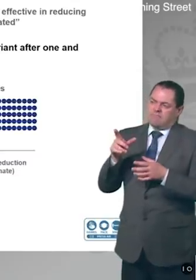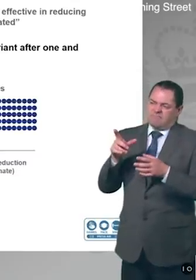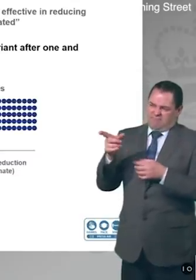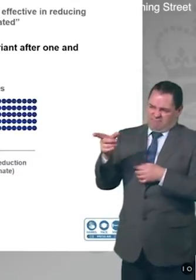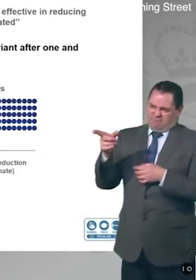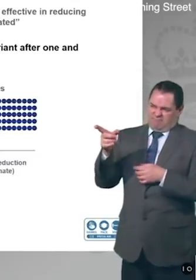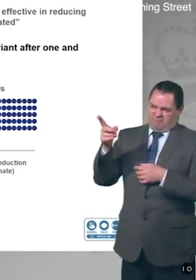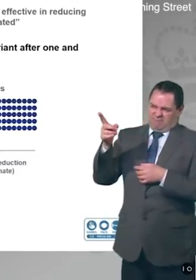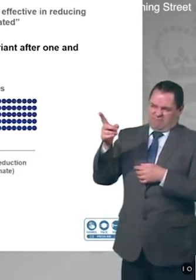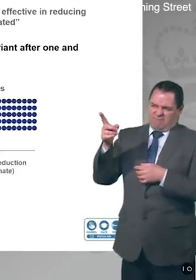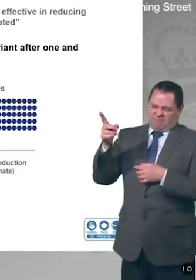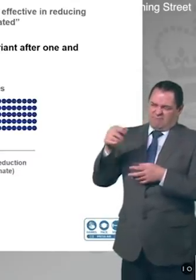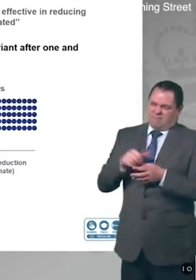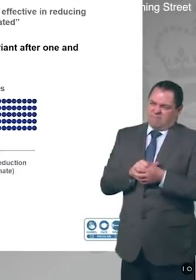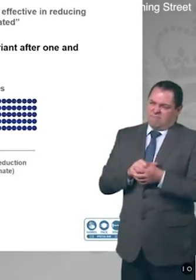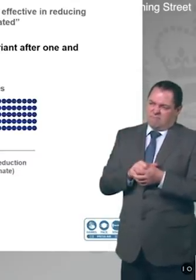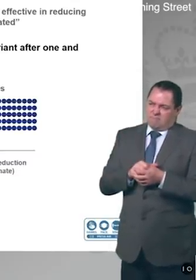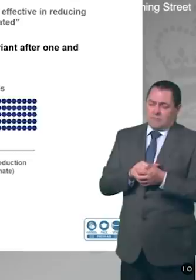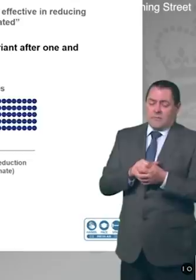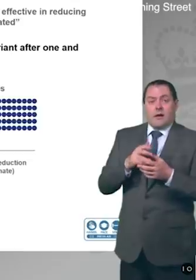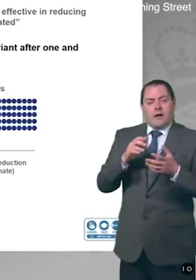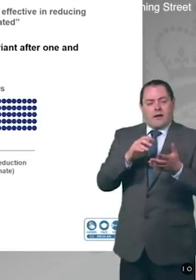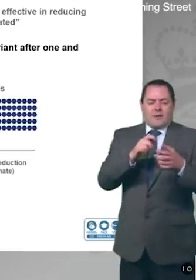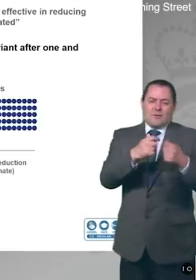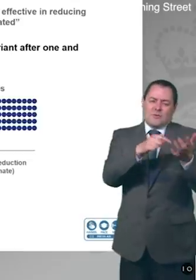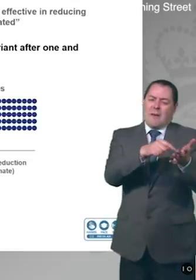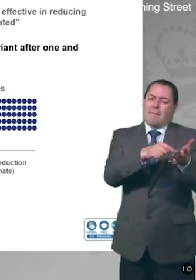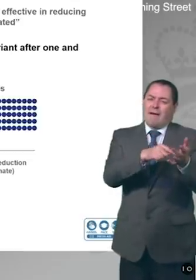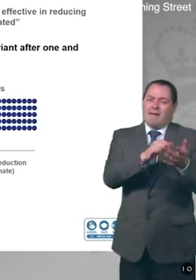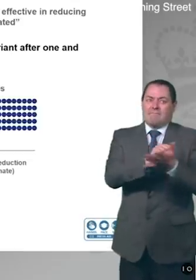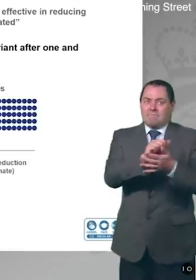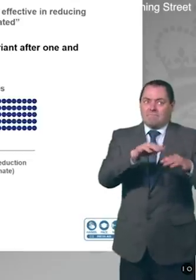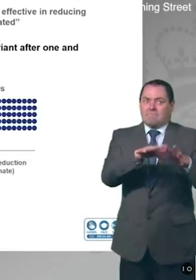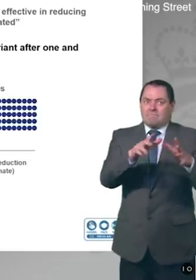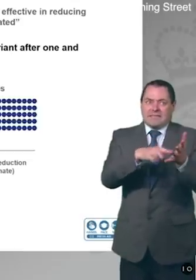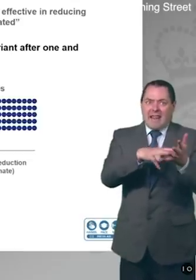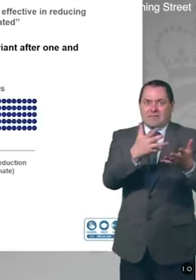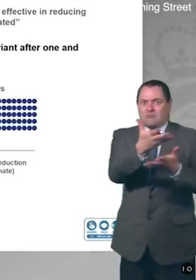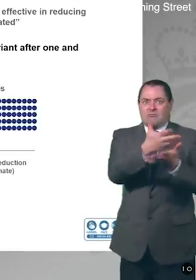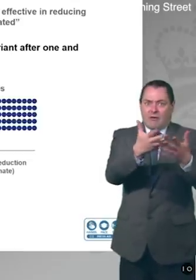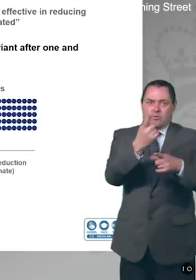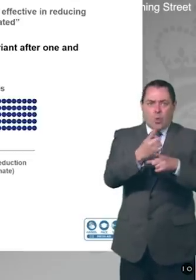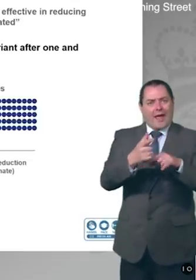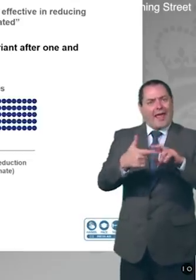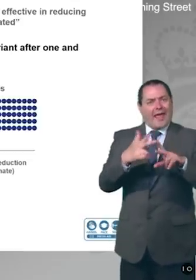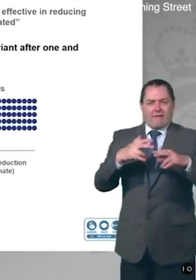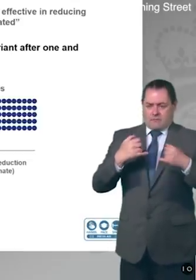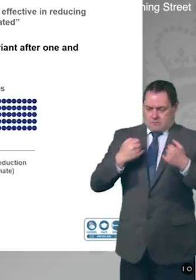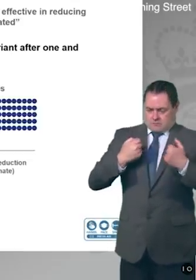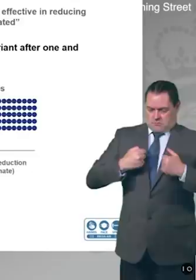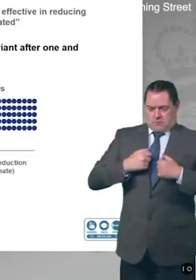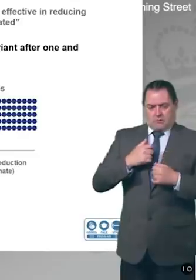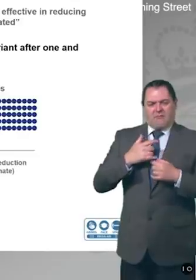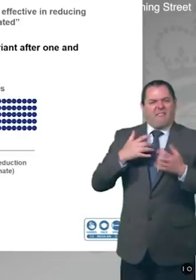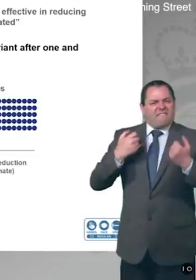been talked about in the press, for people who've got symptomatic disease or could get symptomatic disease, 1